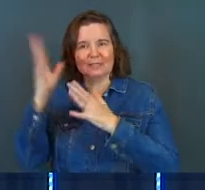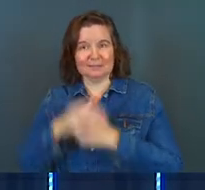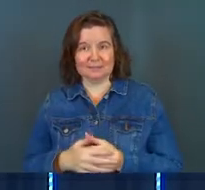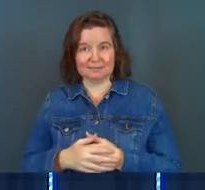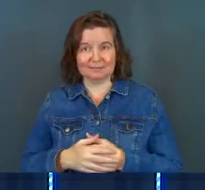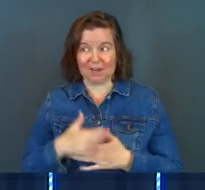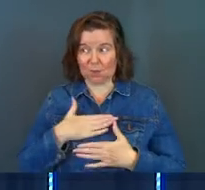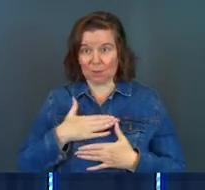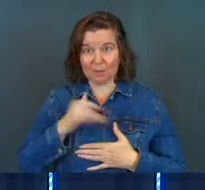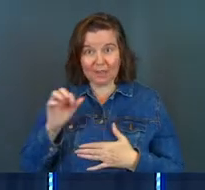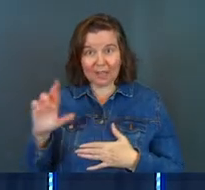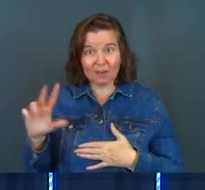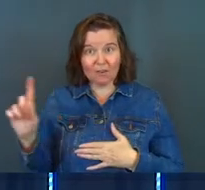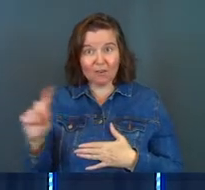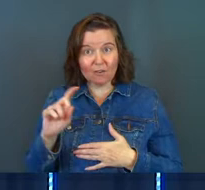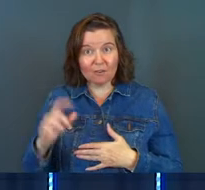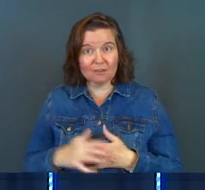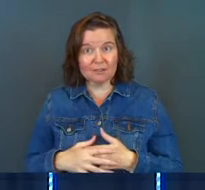Are you breathing air?